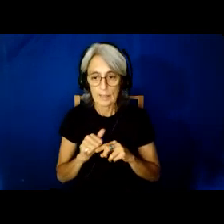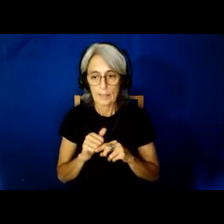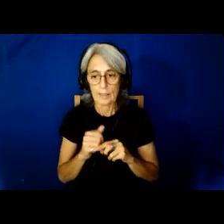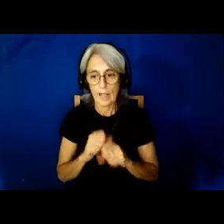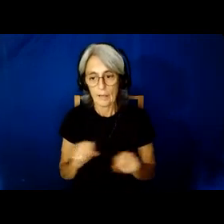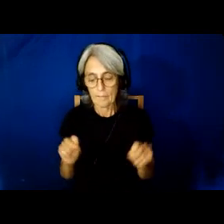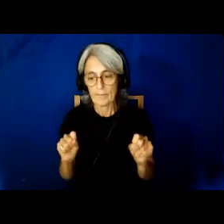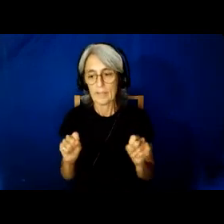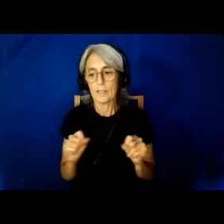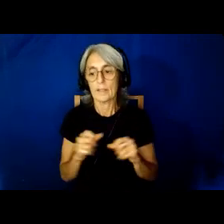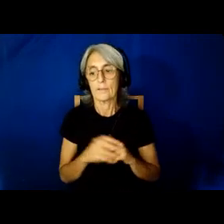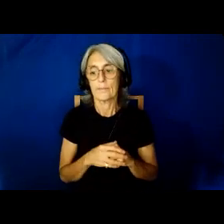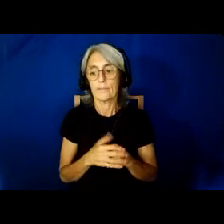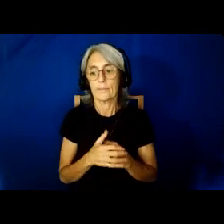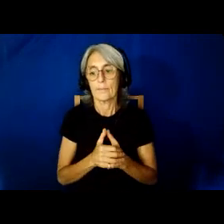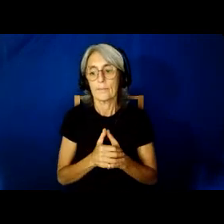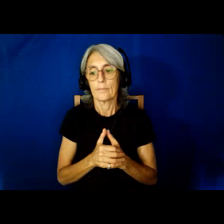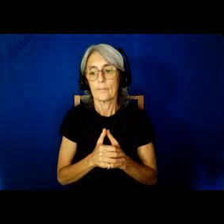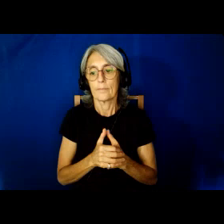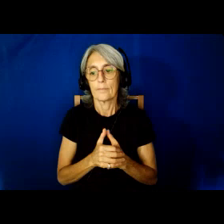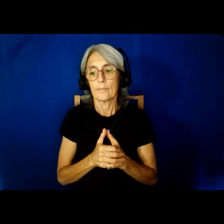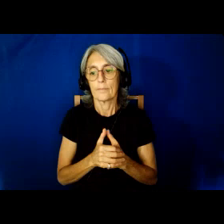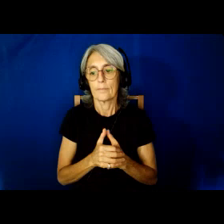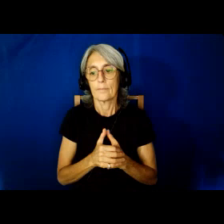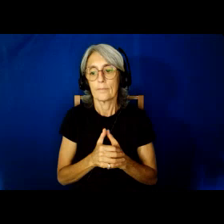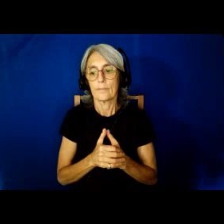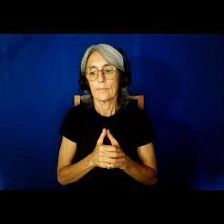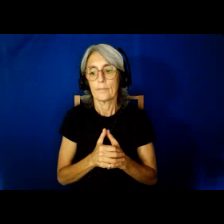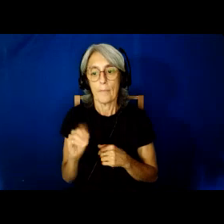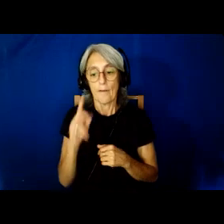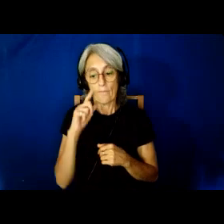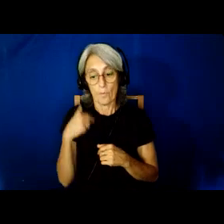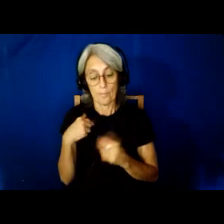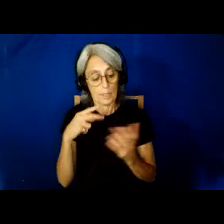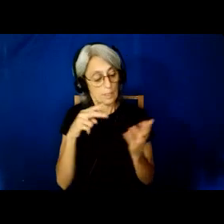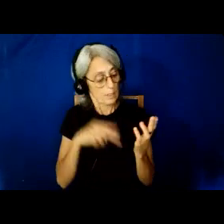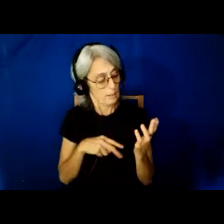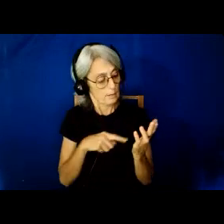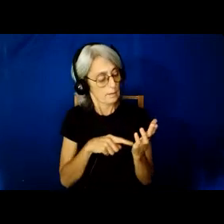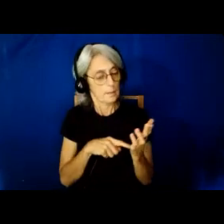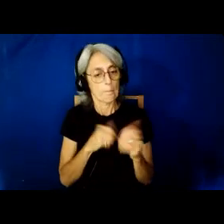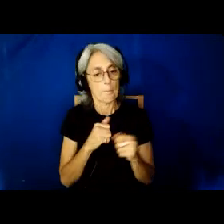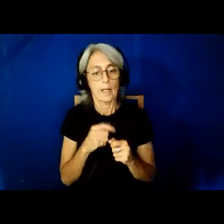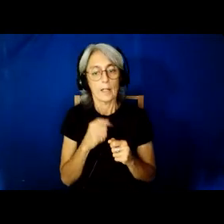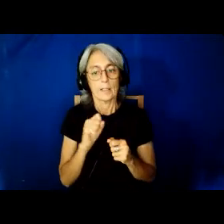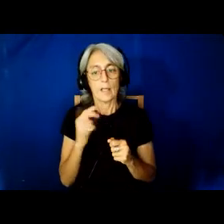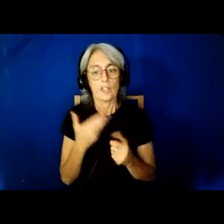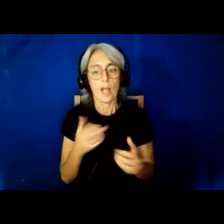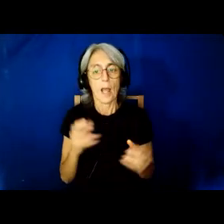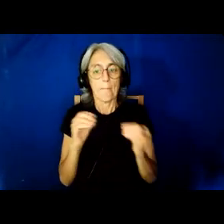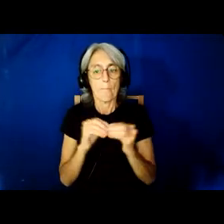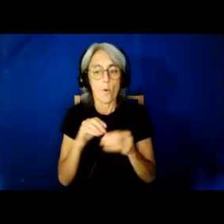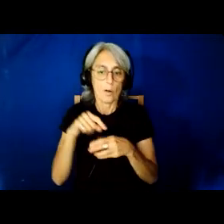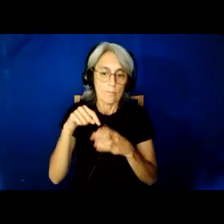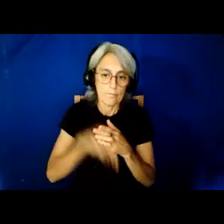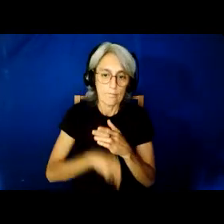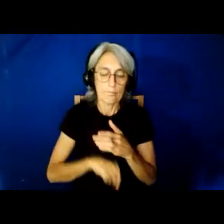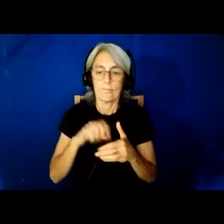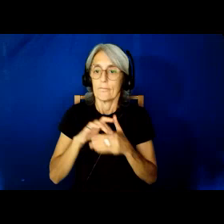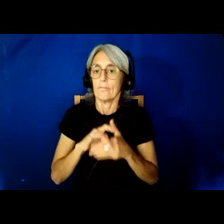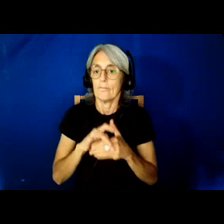safety. For me, as I read this, it made it such a more substantive and rich